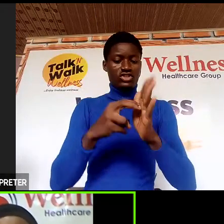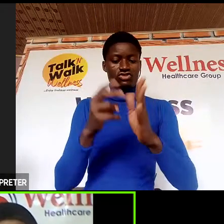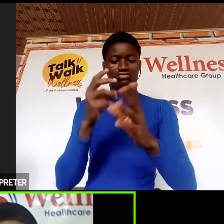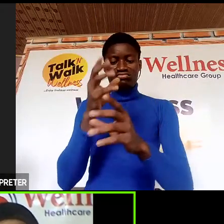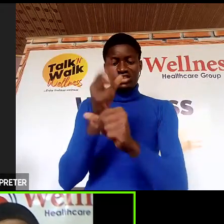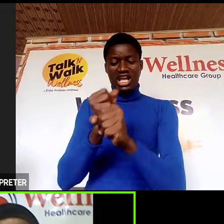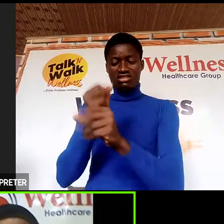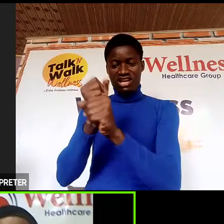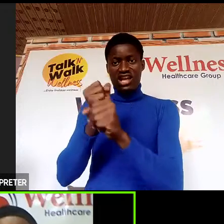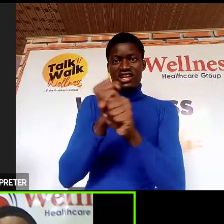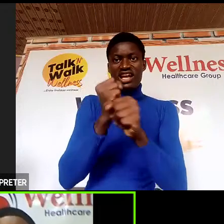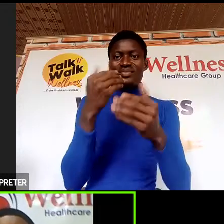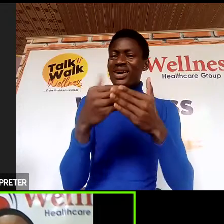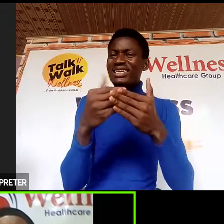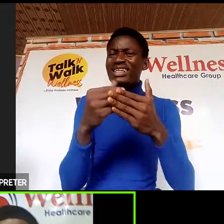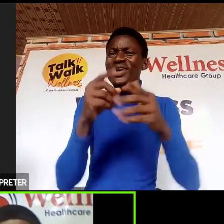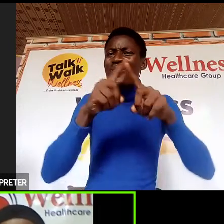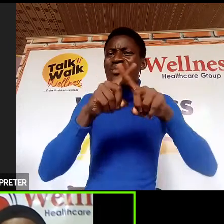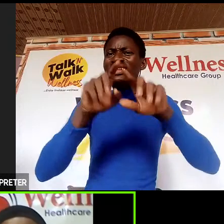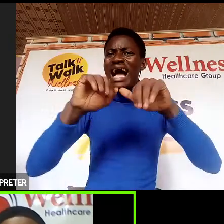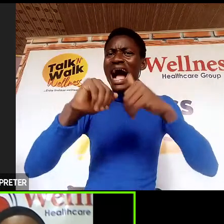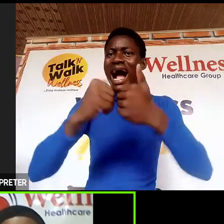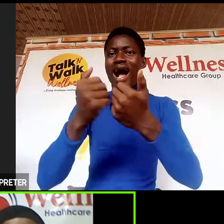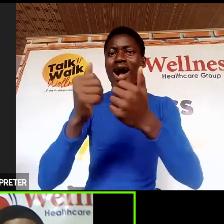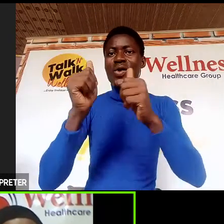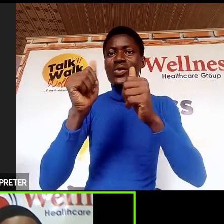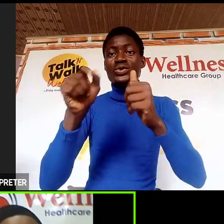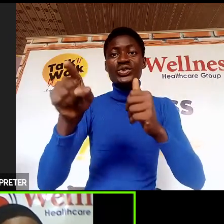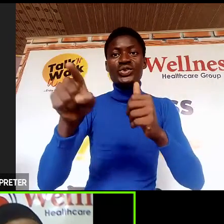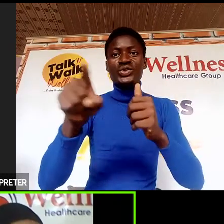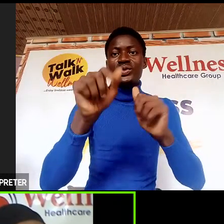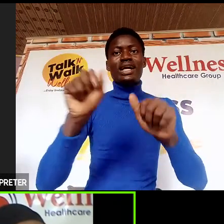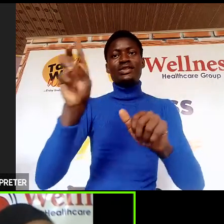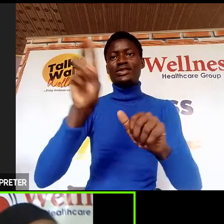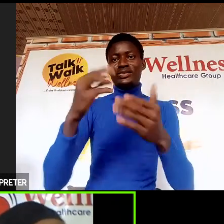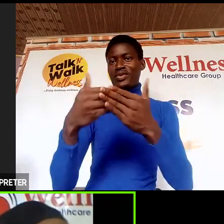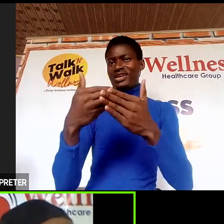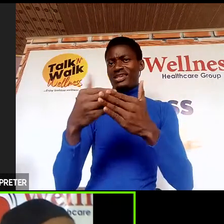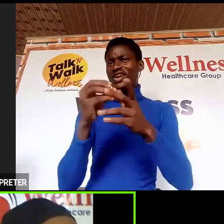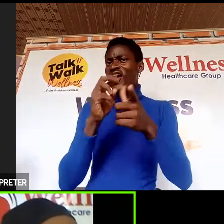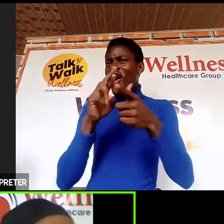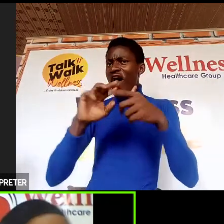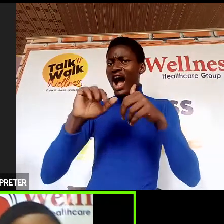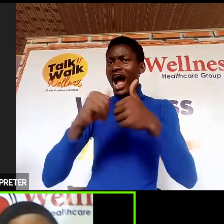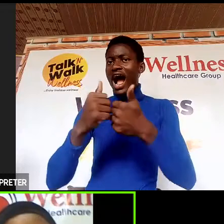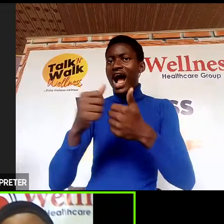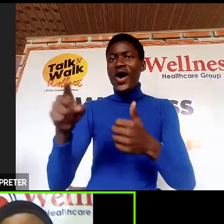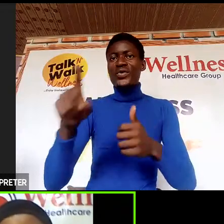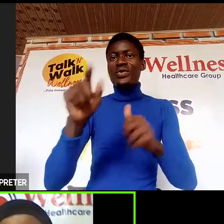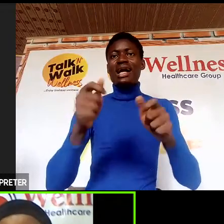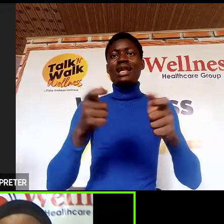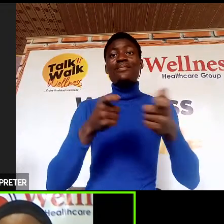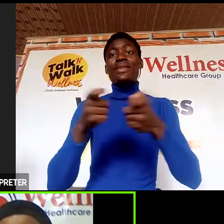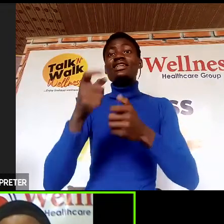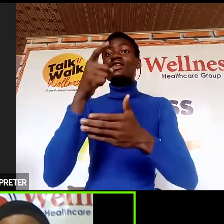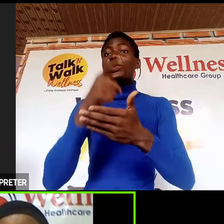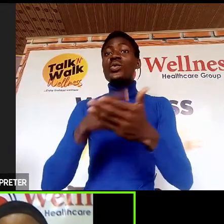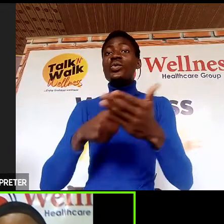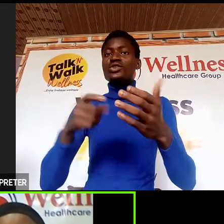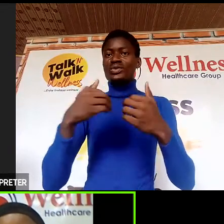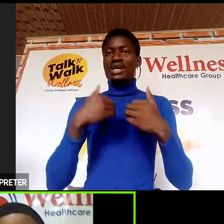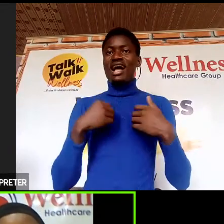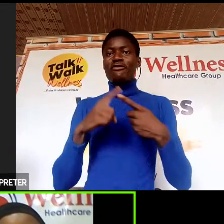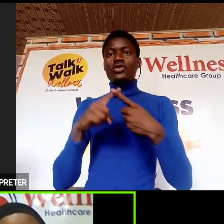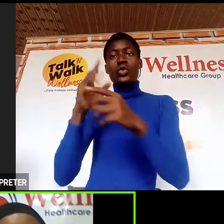can use with the money, how you can manage what you have to get what you want. And those are things that we've discussed. I'm sorry that you're